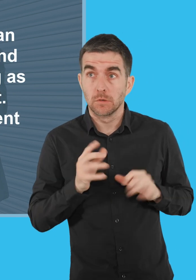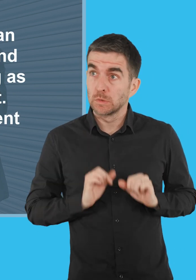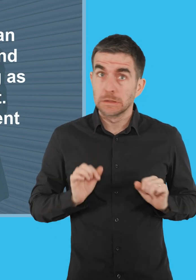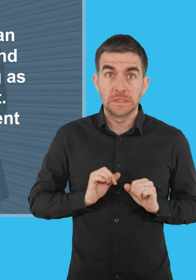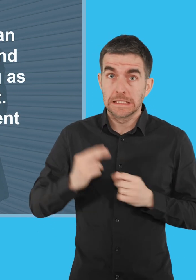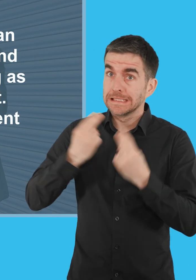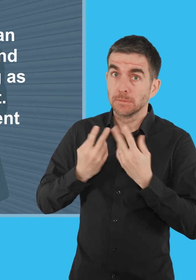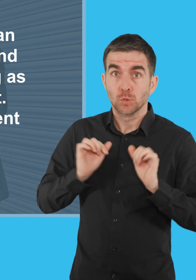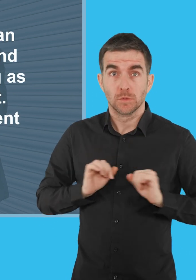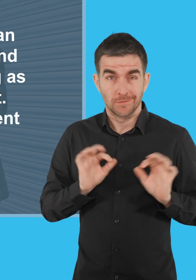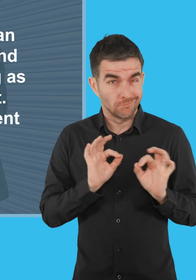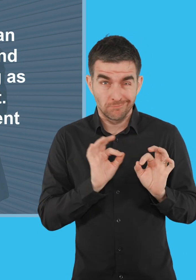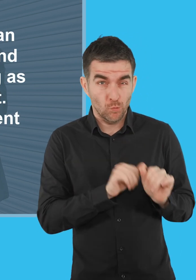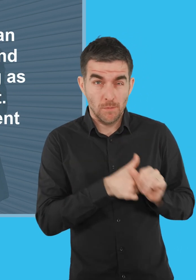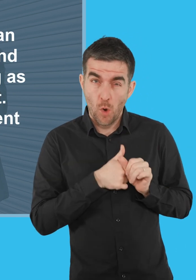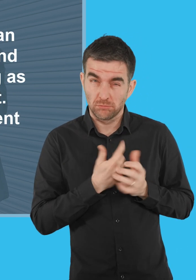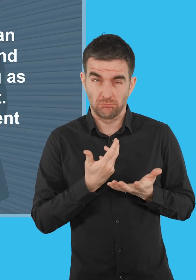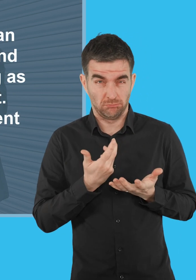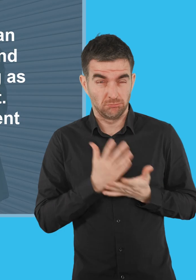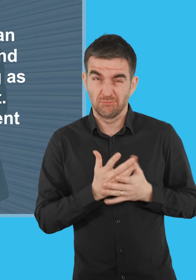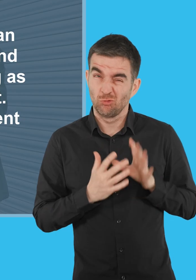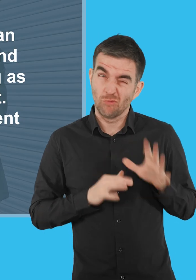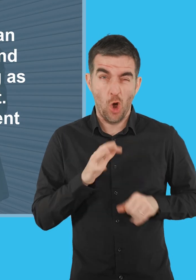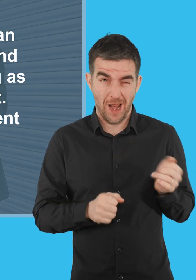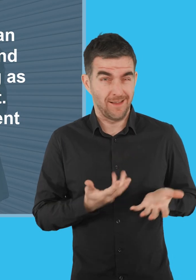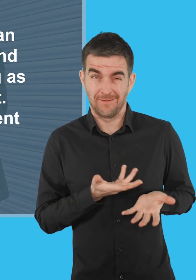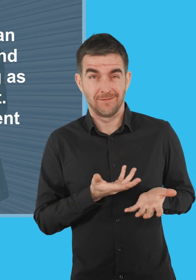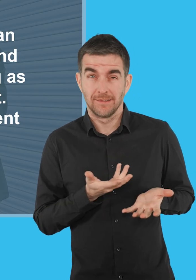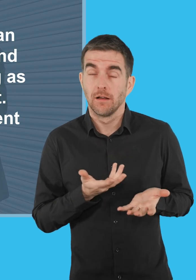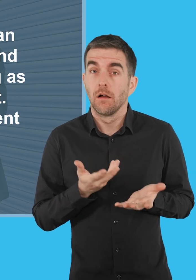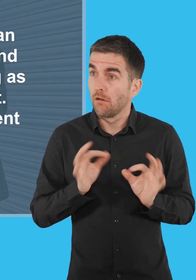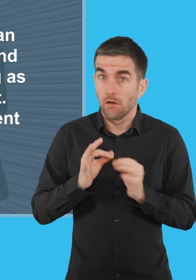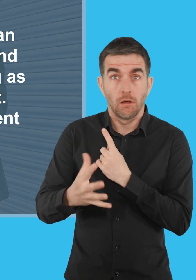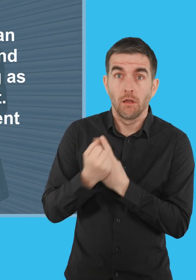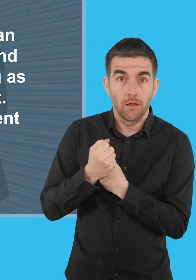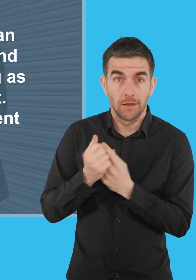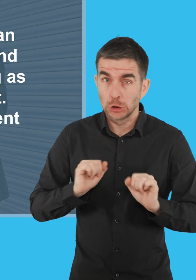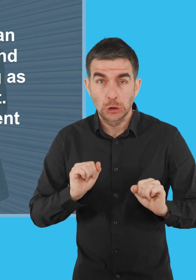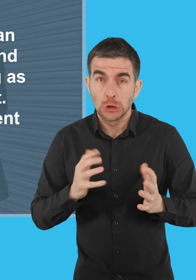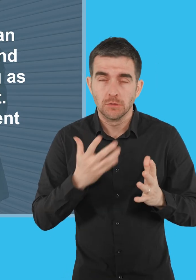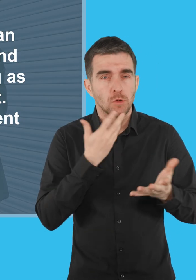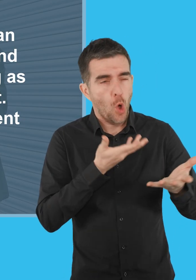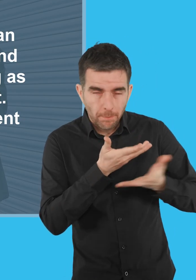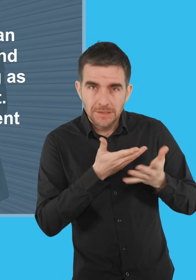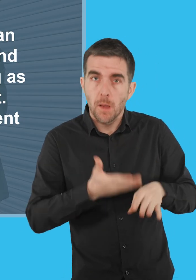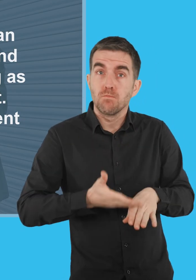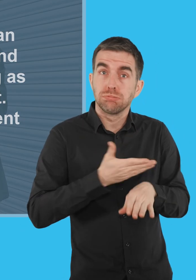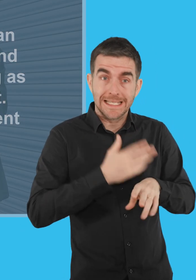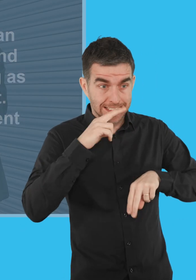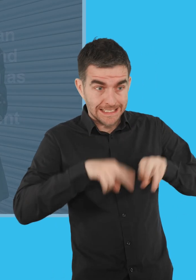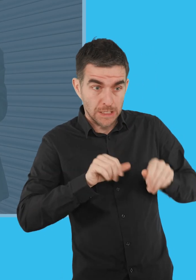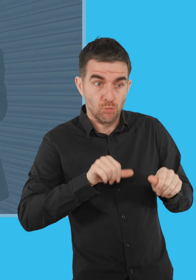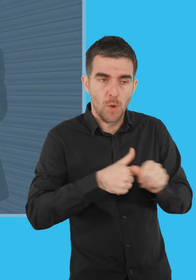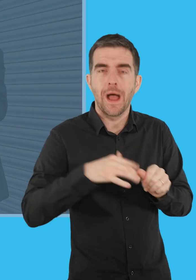assessment list with no support and wondering why they are struggling, as they do not have a diagnosis yet. Communication and pre-assessment support